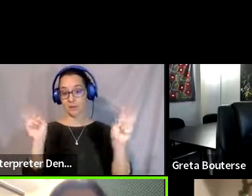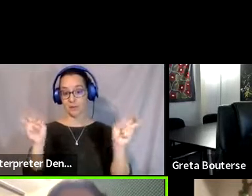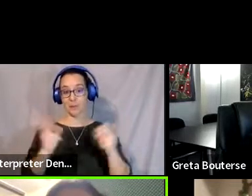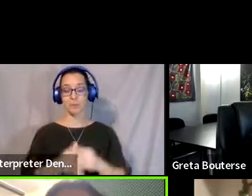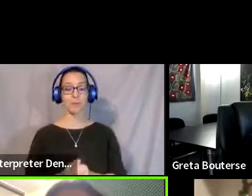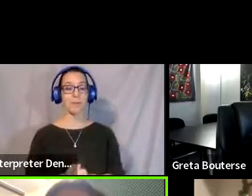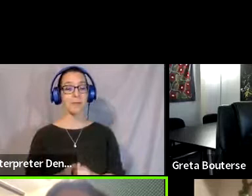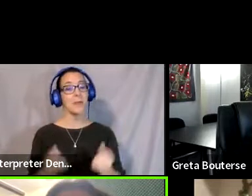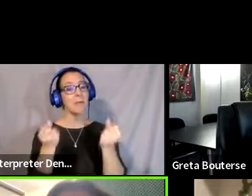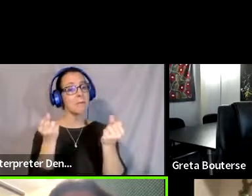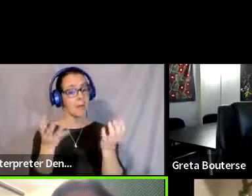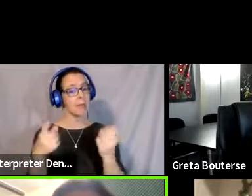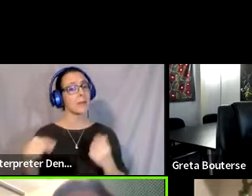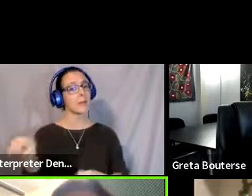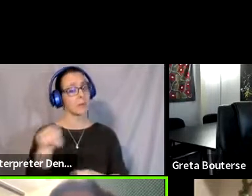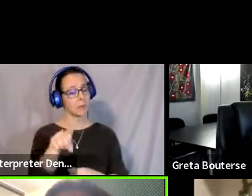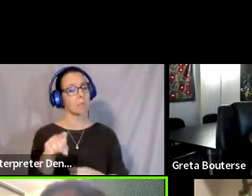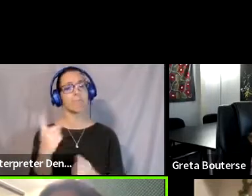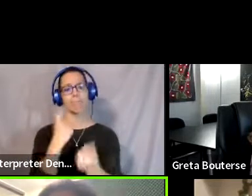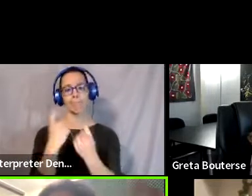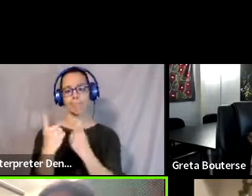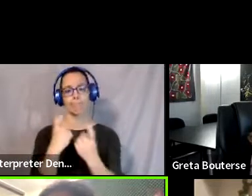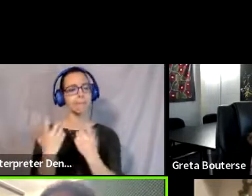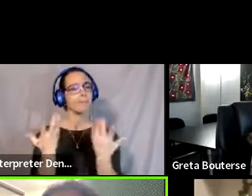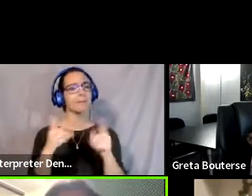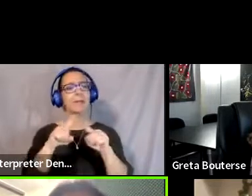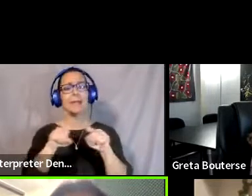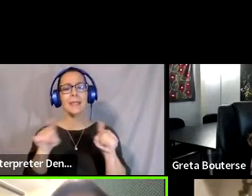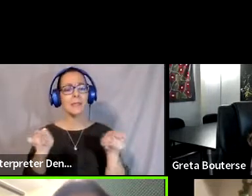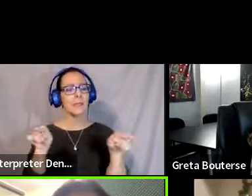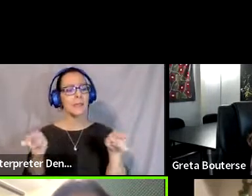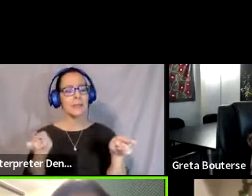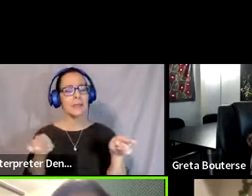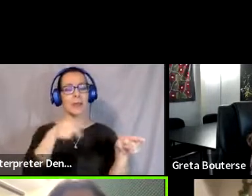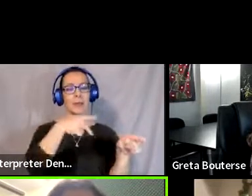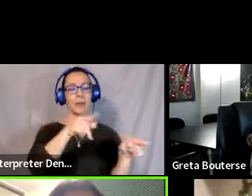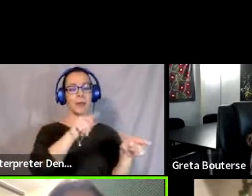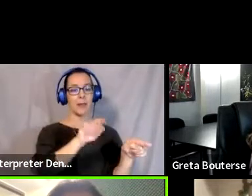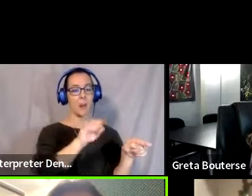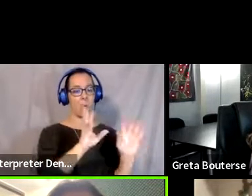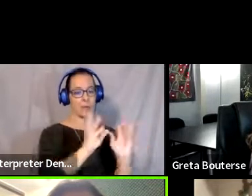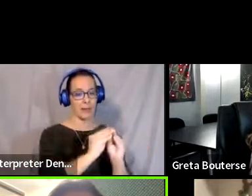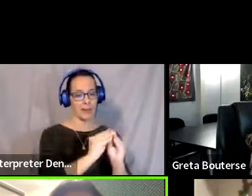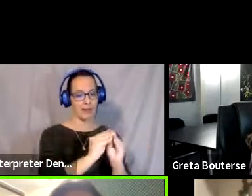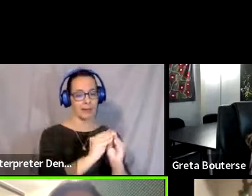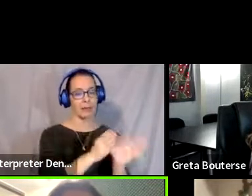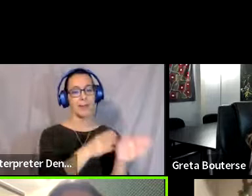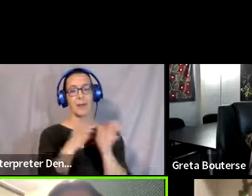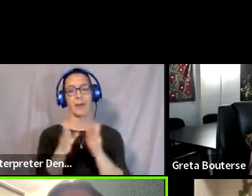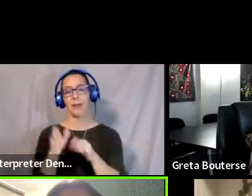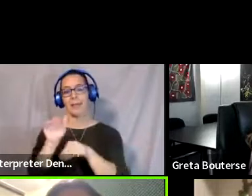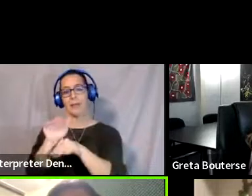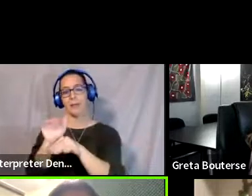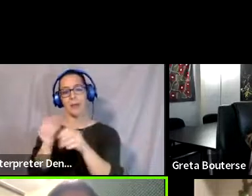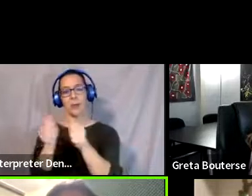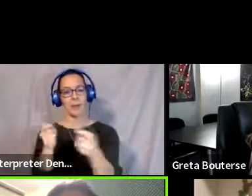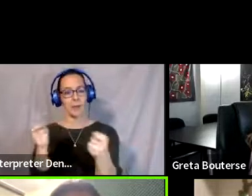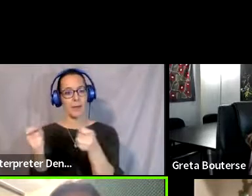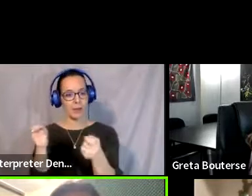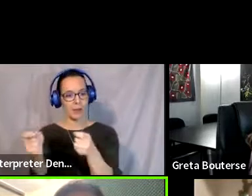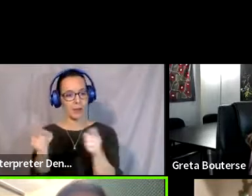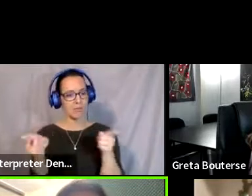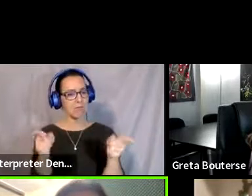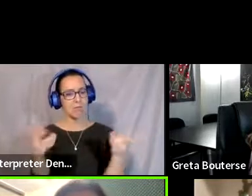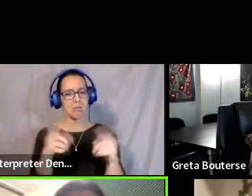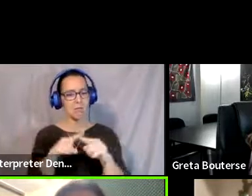Many of you asked what's the difference between the PTO meetings and the evening with the administration. So it's